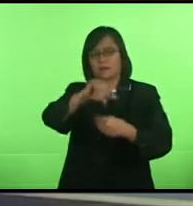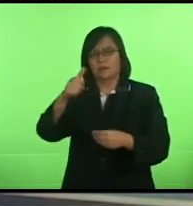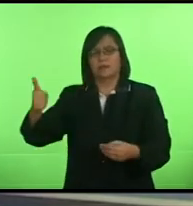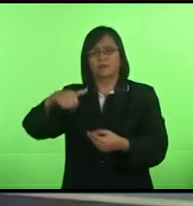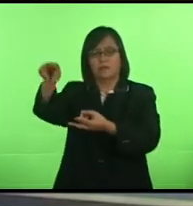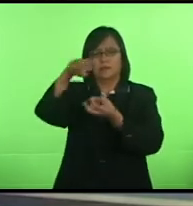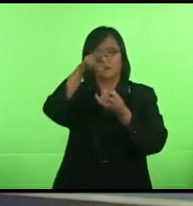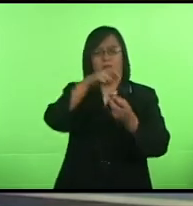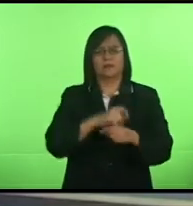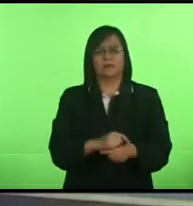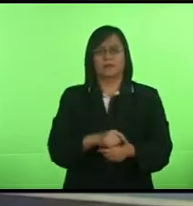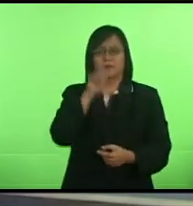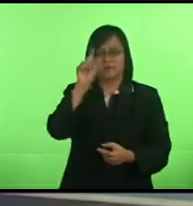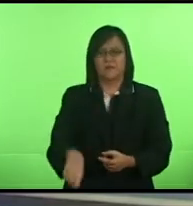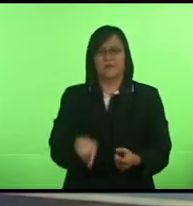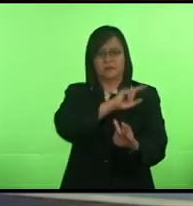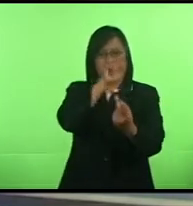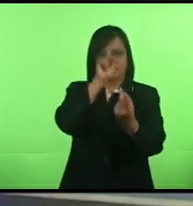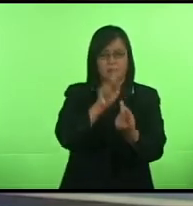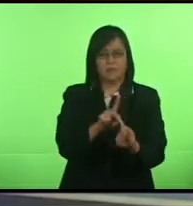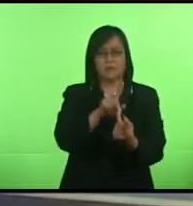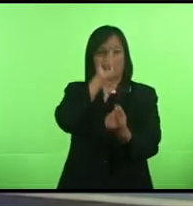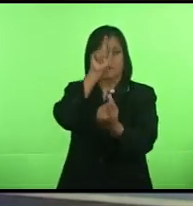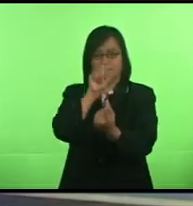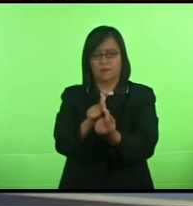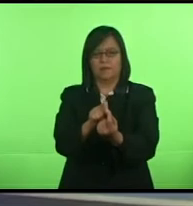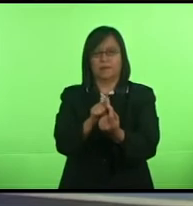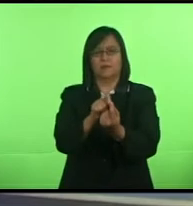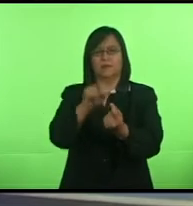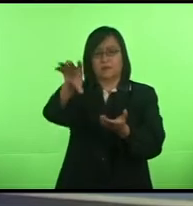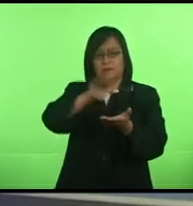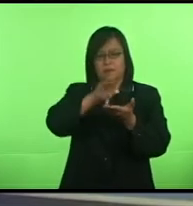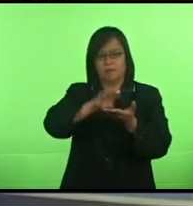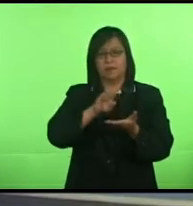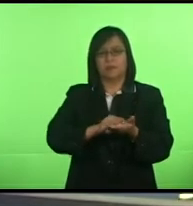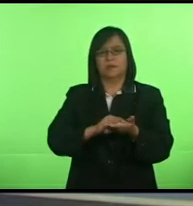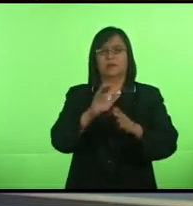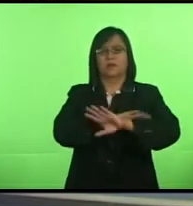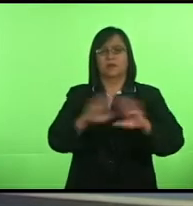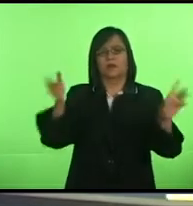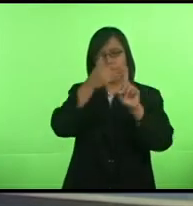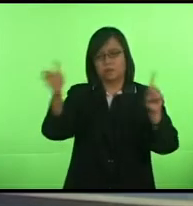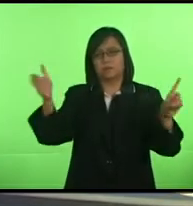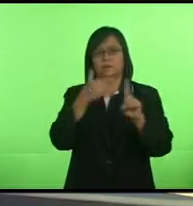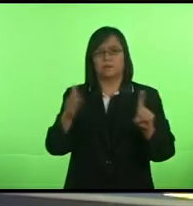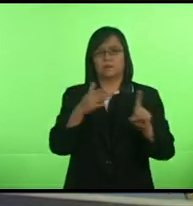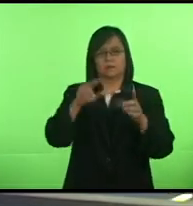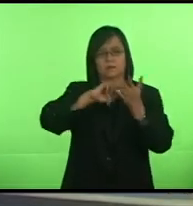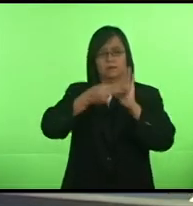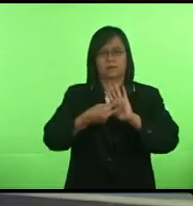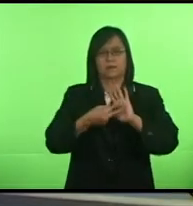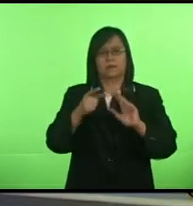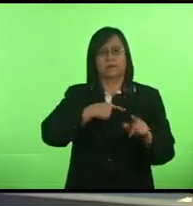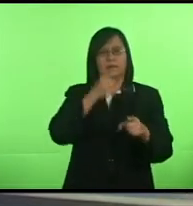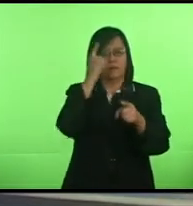when you take notes. Don't distort the honest meaning as well. Get the facts right and not just opinions only.